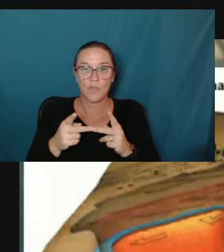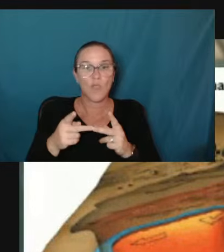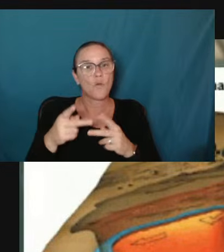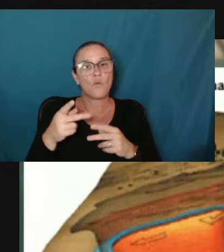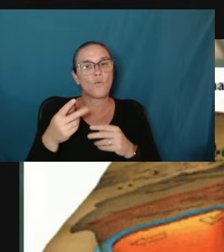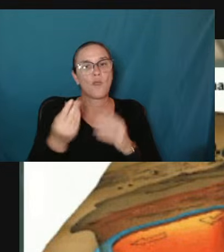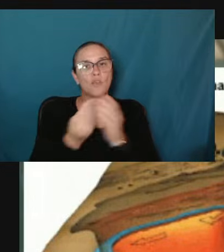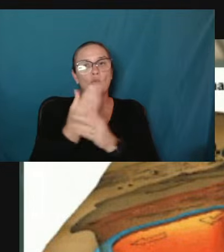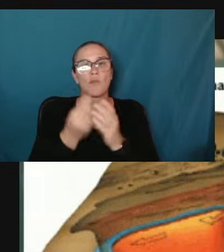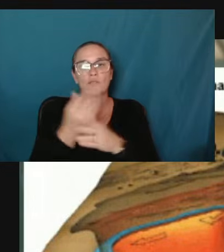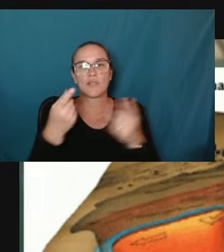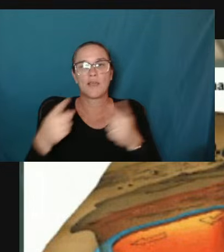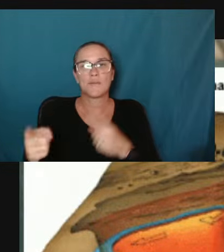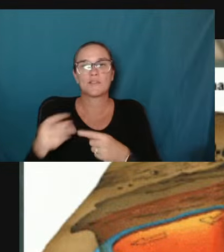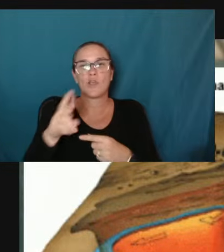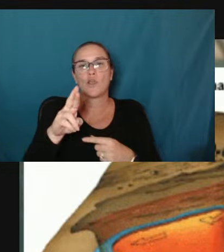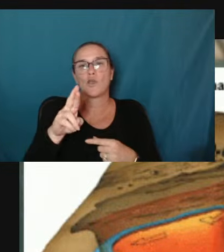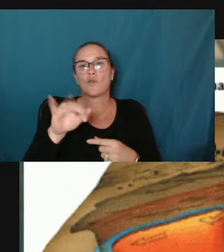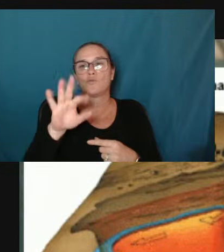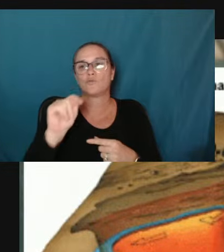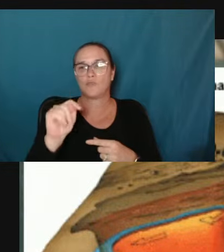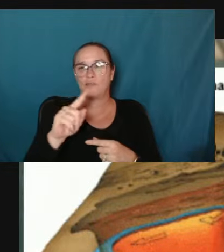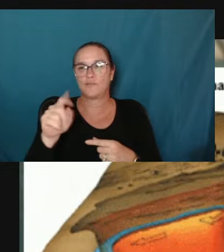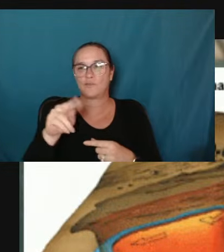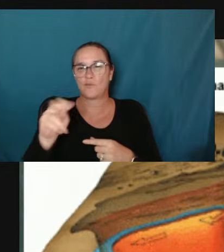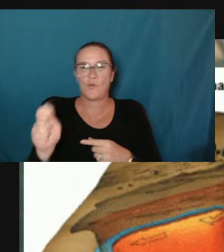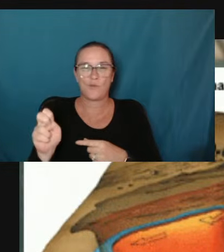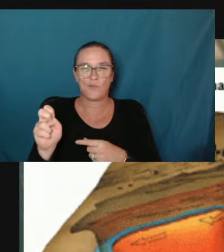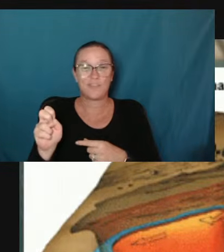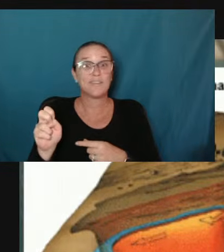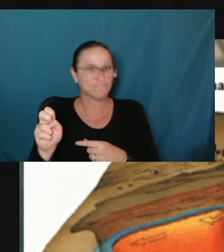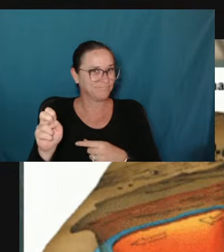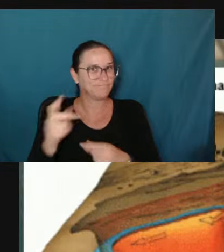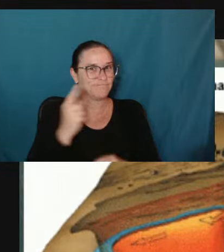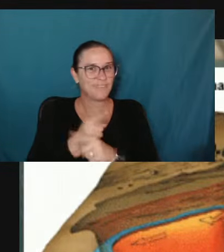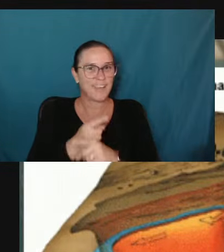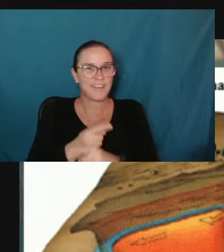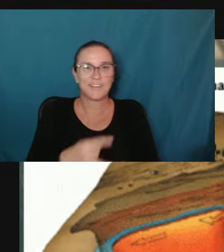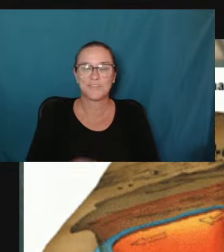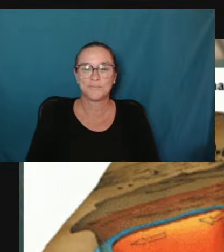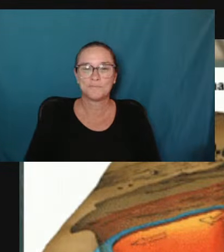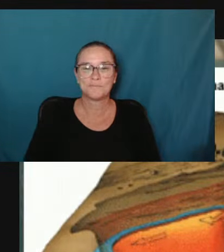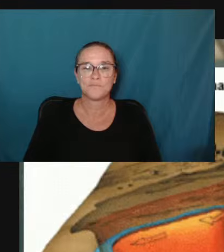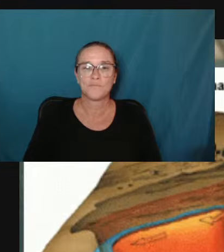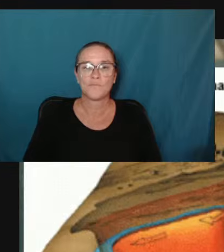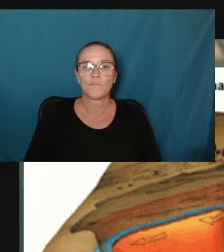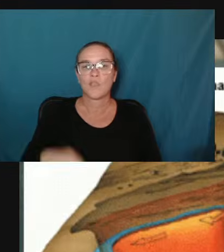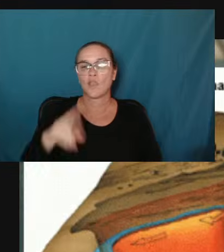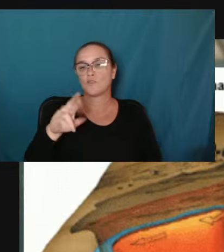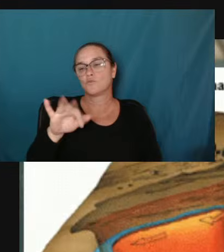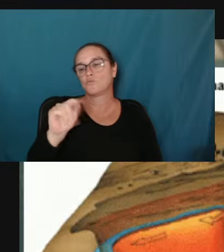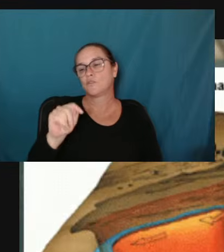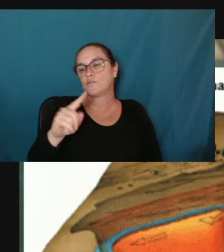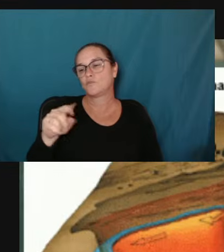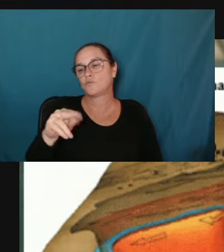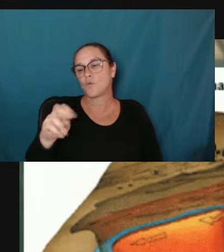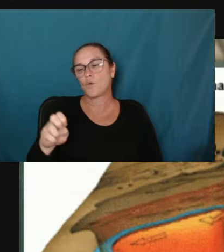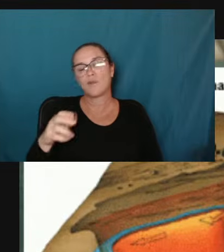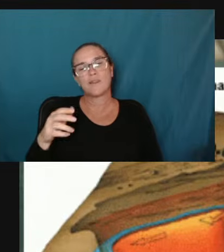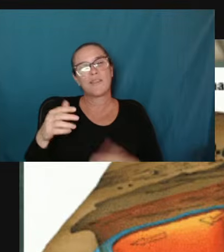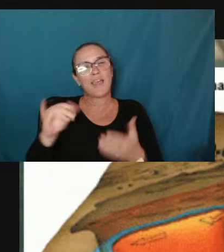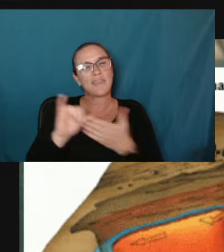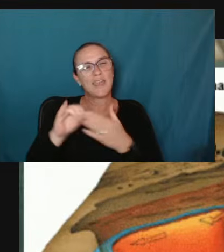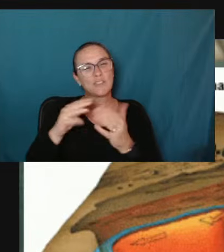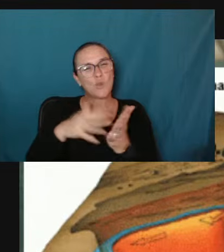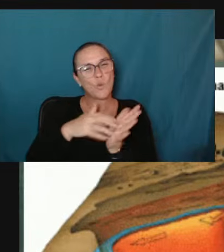Rift zones, all right, you guys are good. Heard that from a little bunch of places. So rift zones are zones of weakness in the volcano. It's